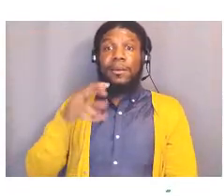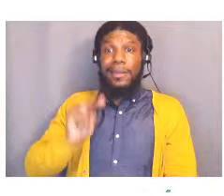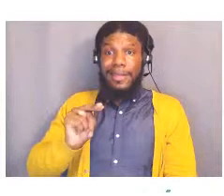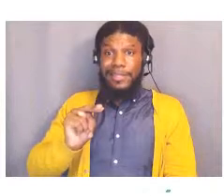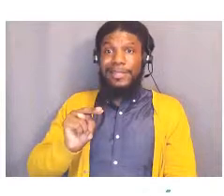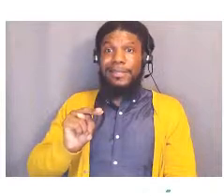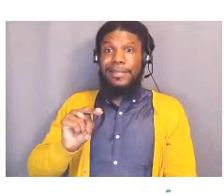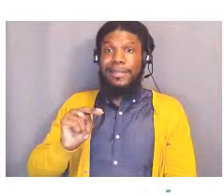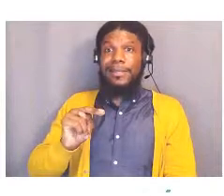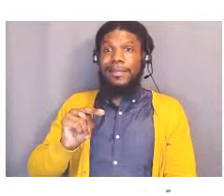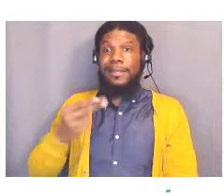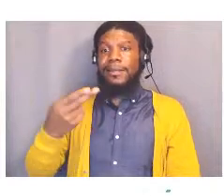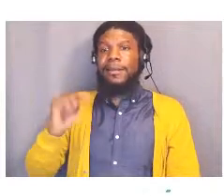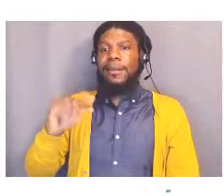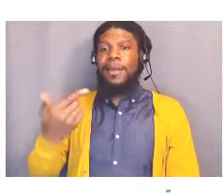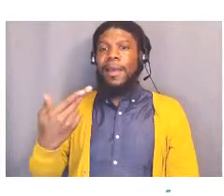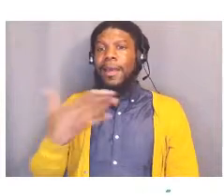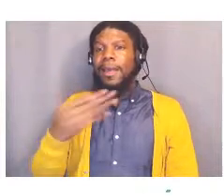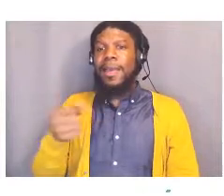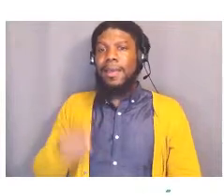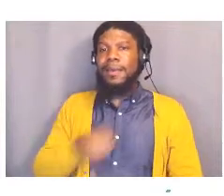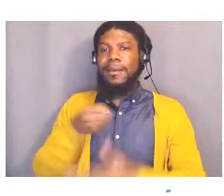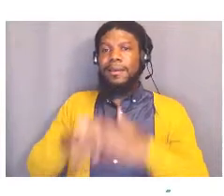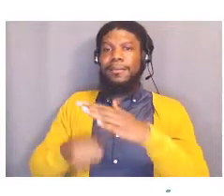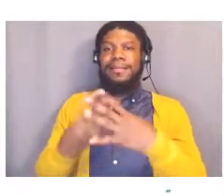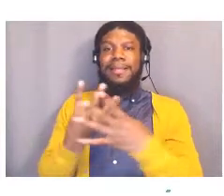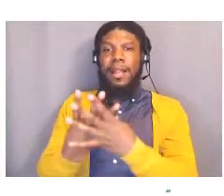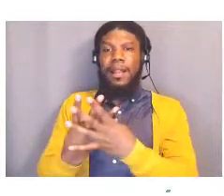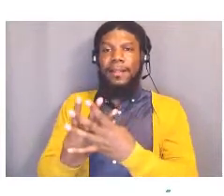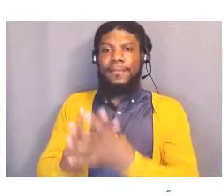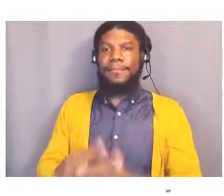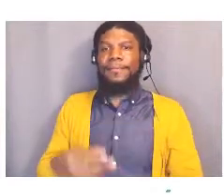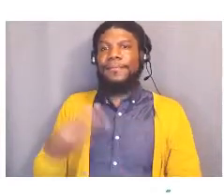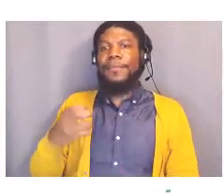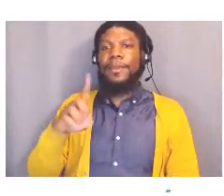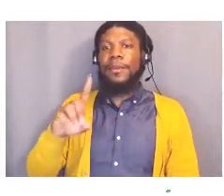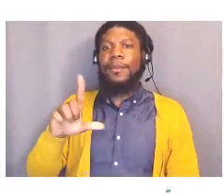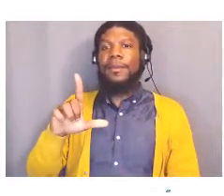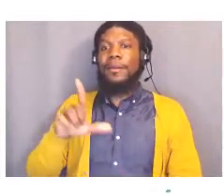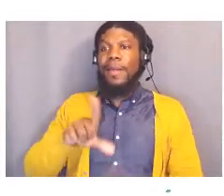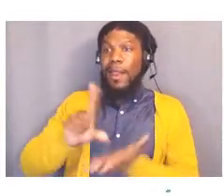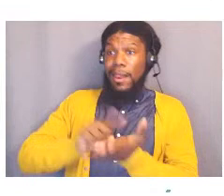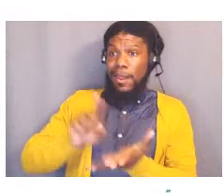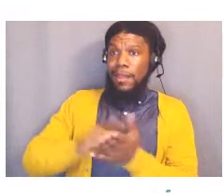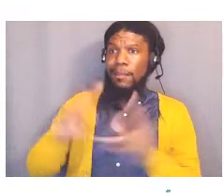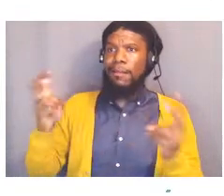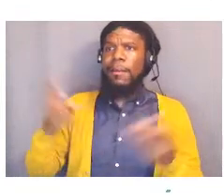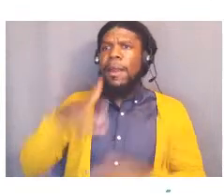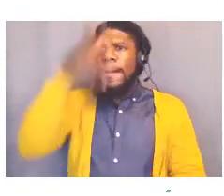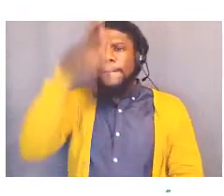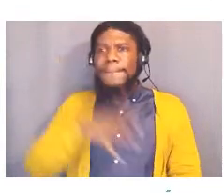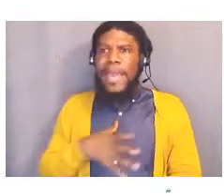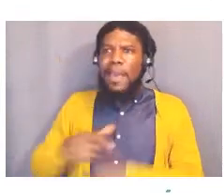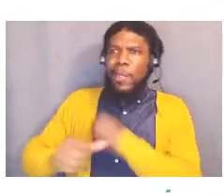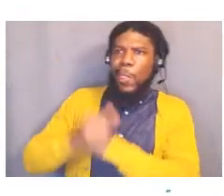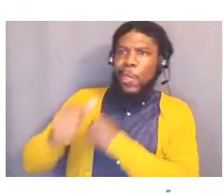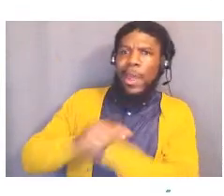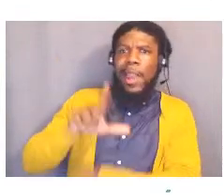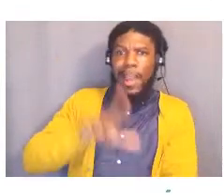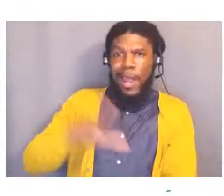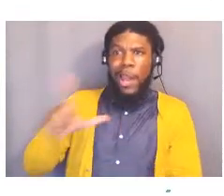iron cell. Headlines in press. Man threatens landlord.